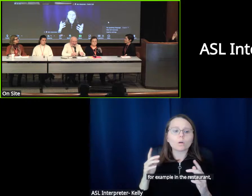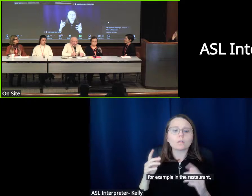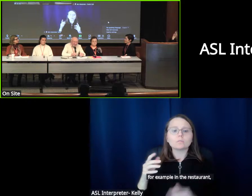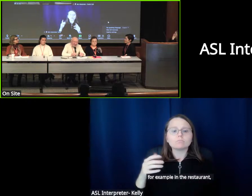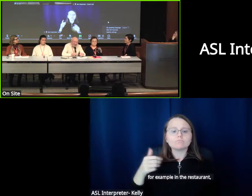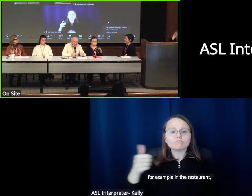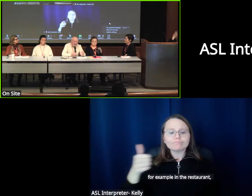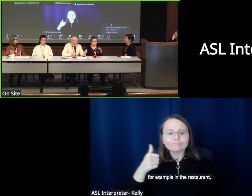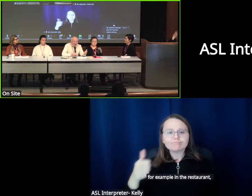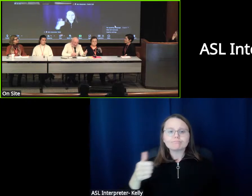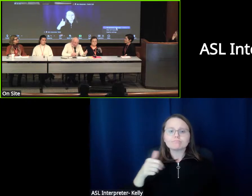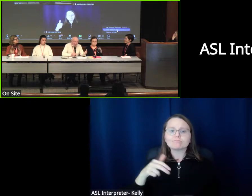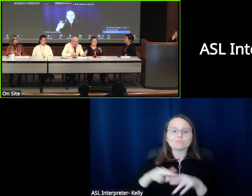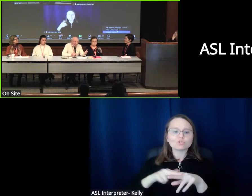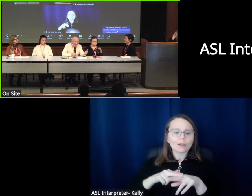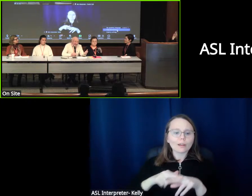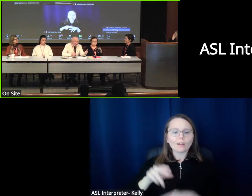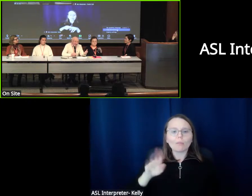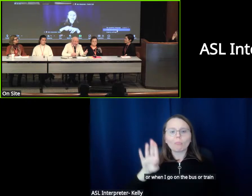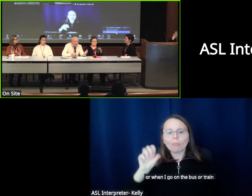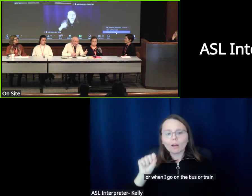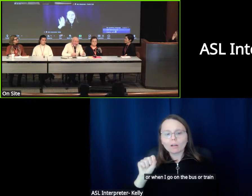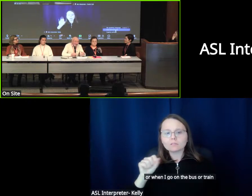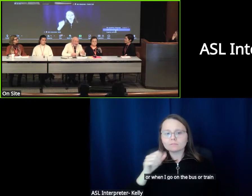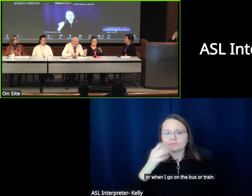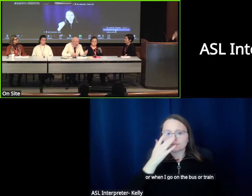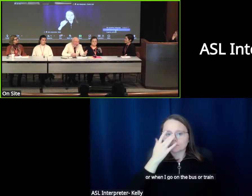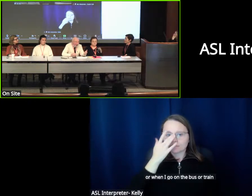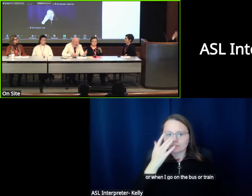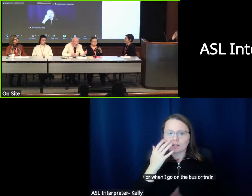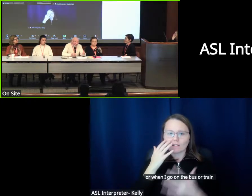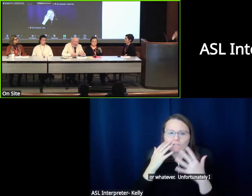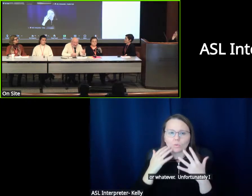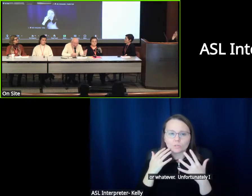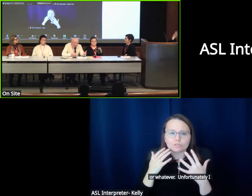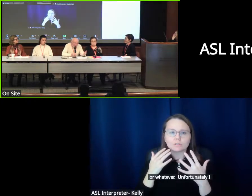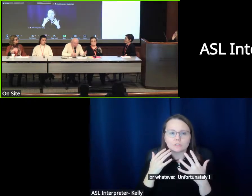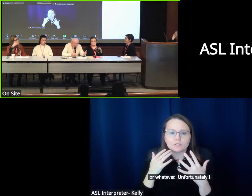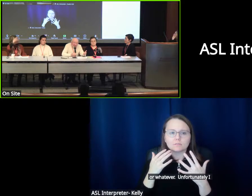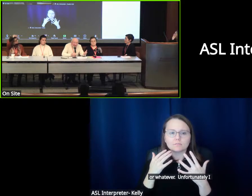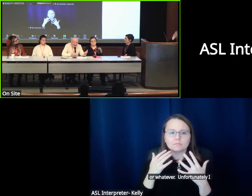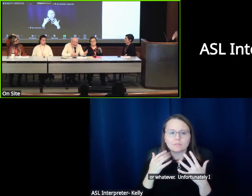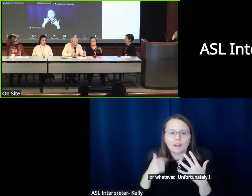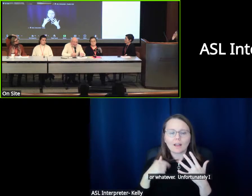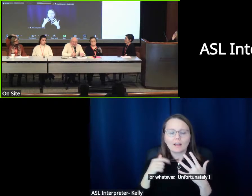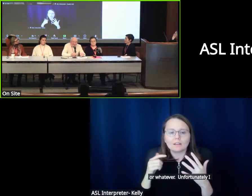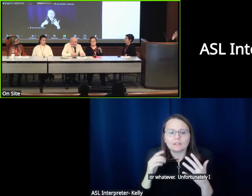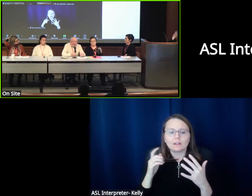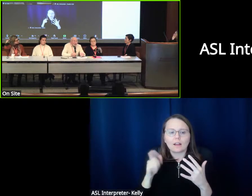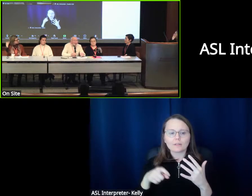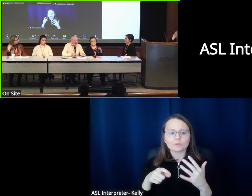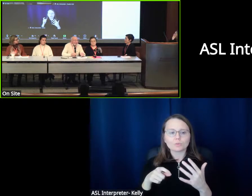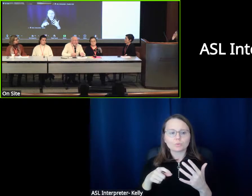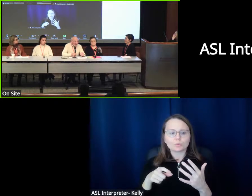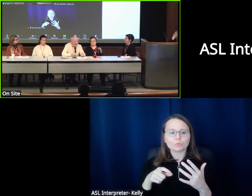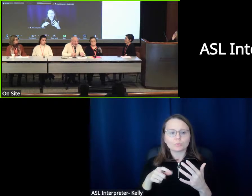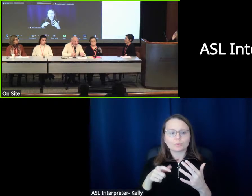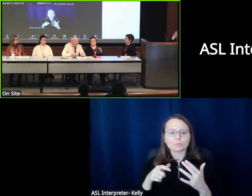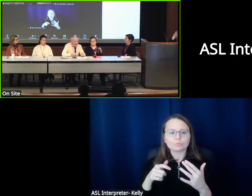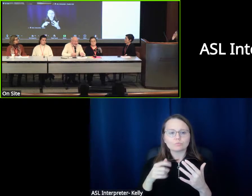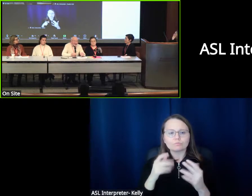whatever. So unfortunately, I had to go to leave my job and to become,